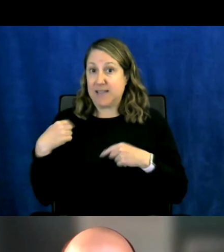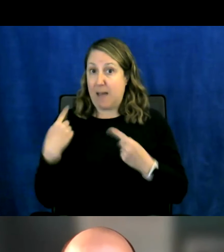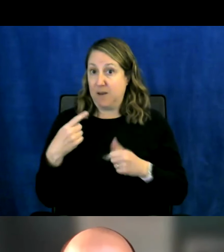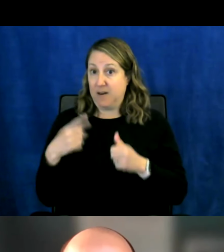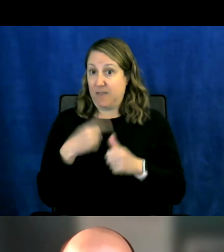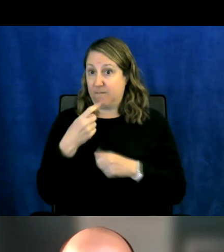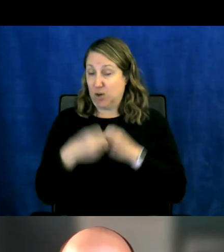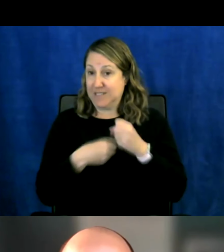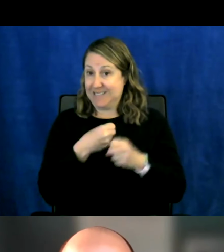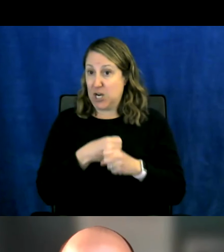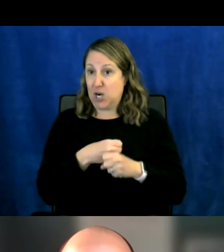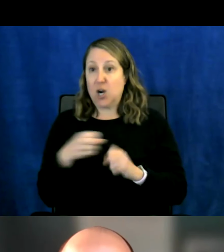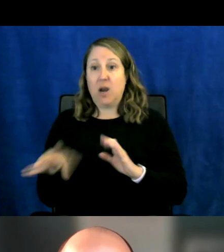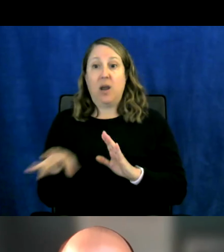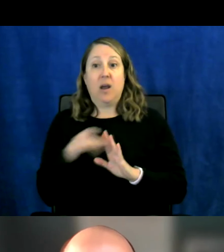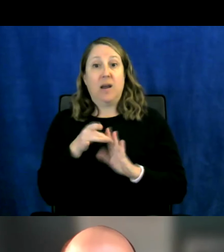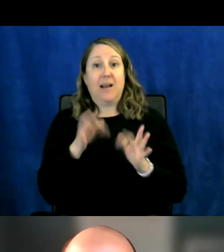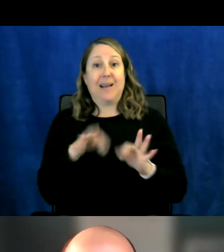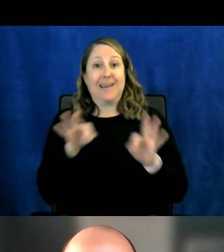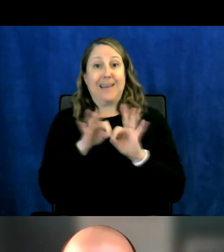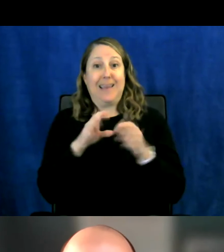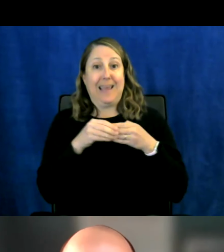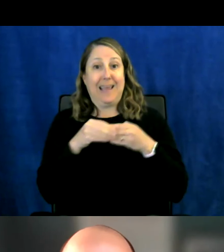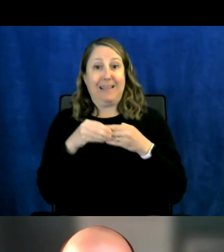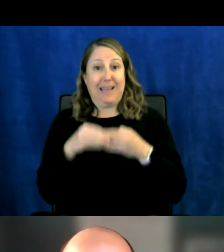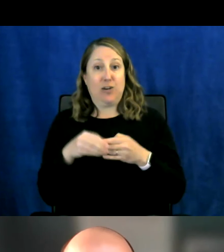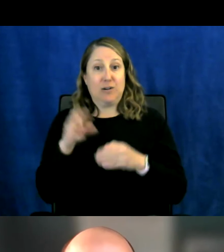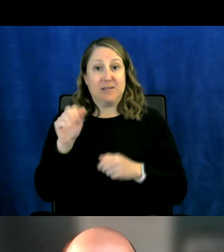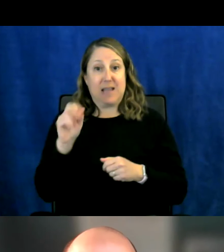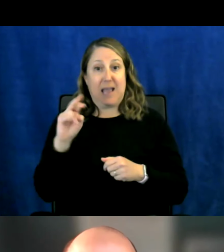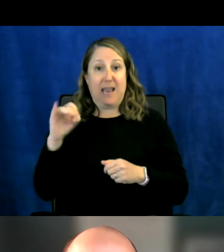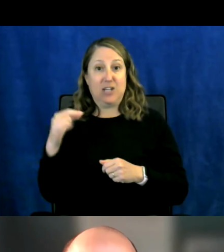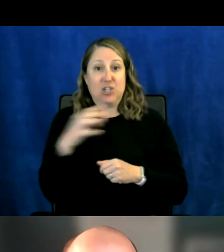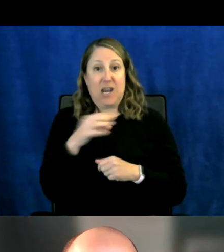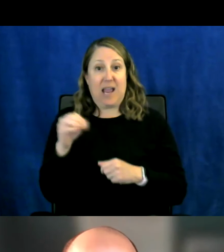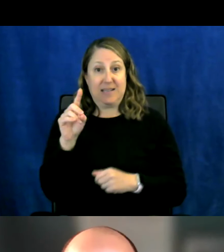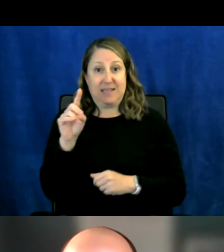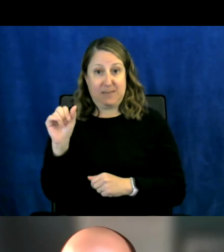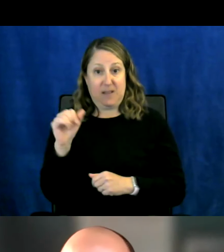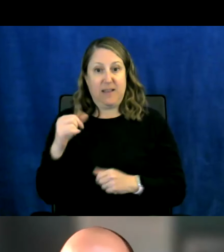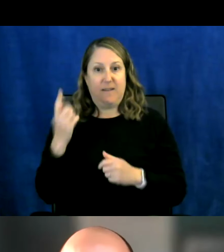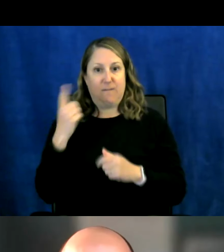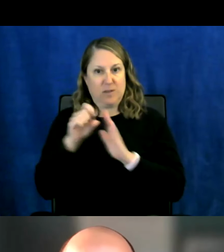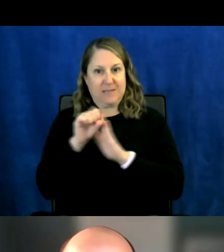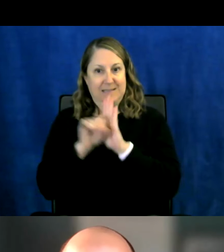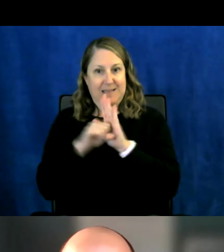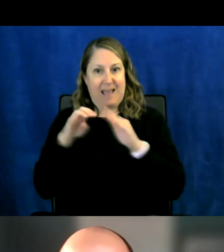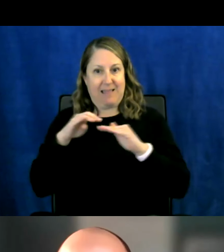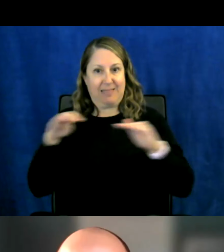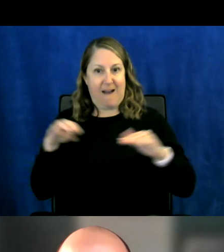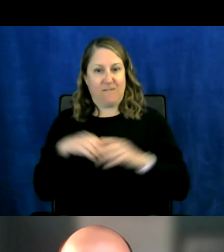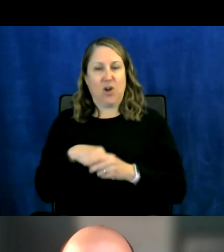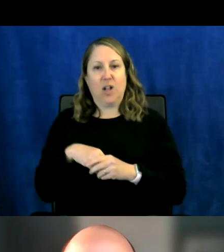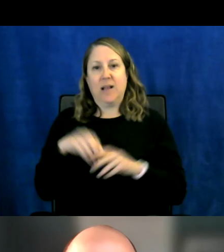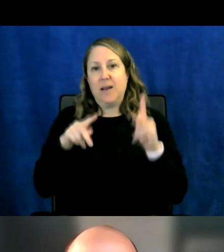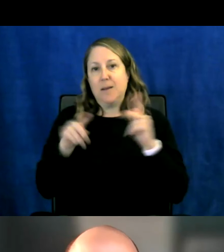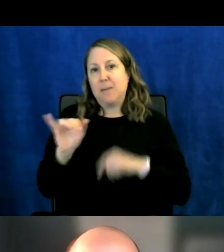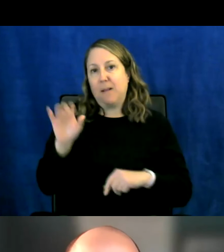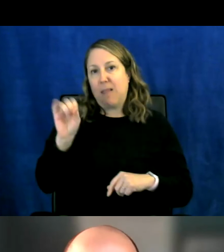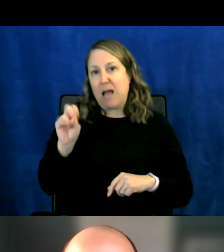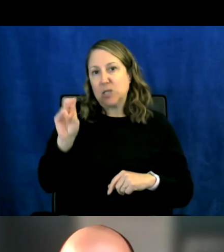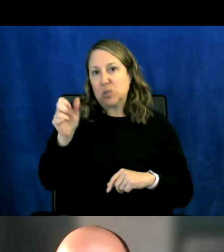the appointment of key leadership in aging and disability at the state level. You know, people like Susan